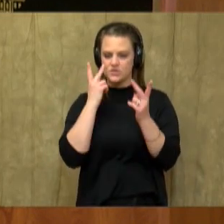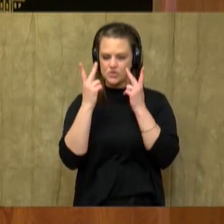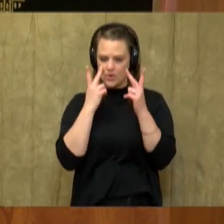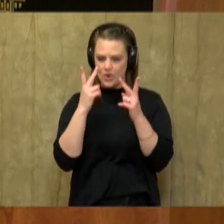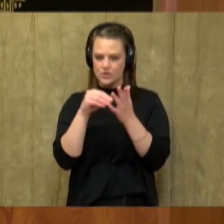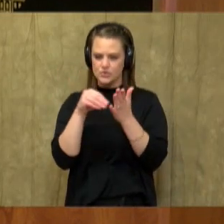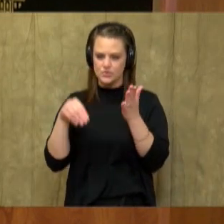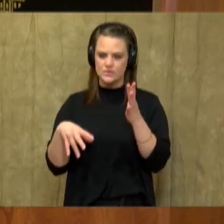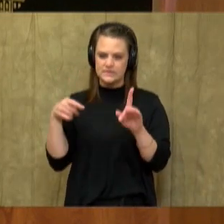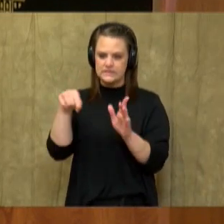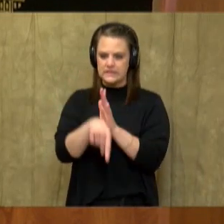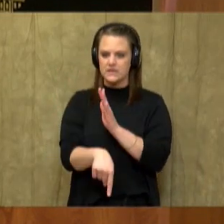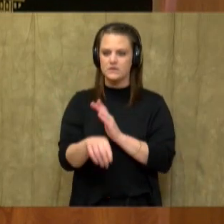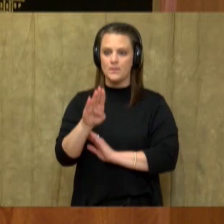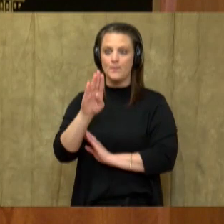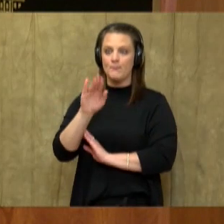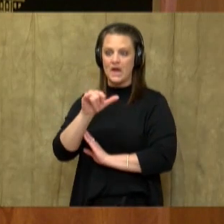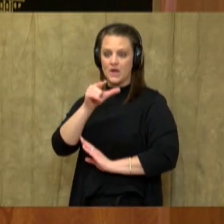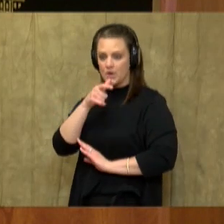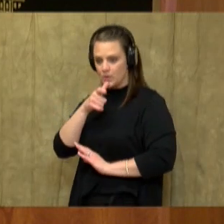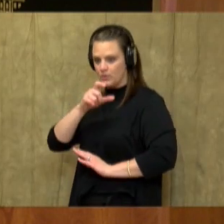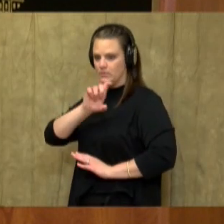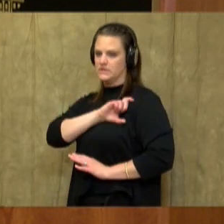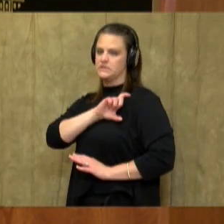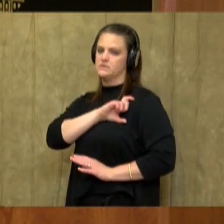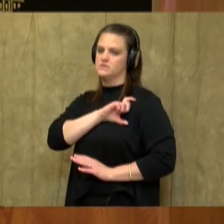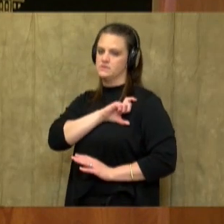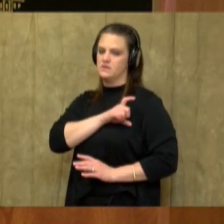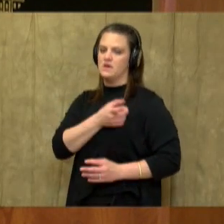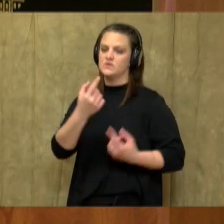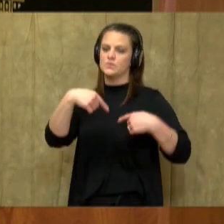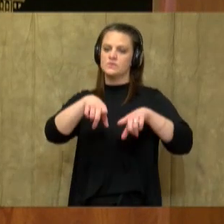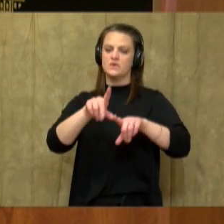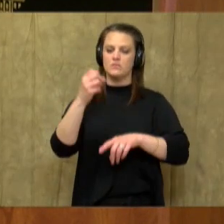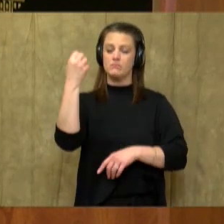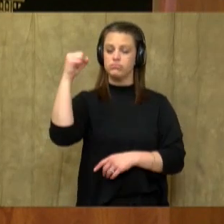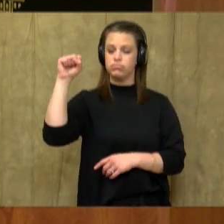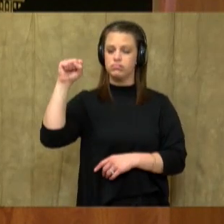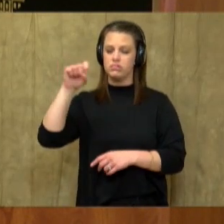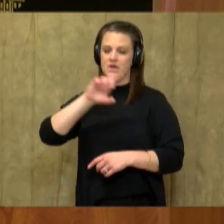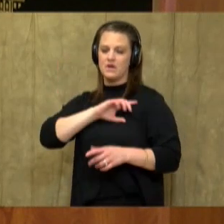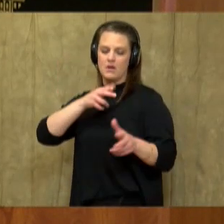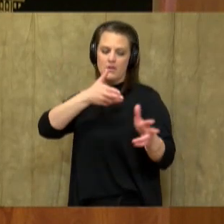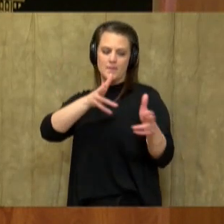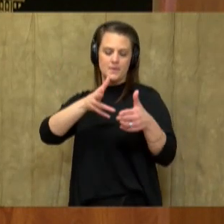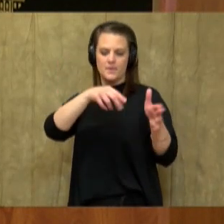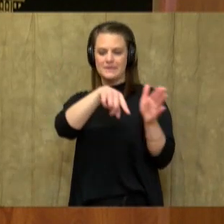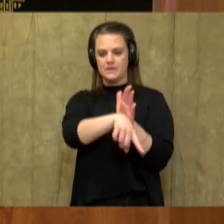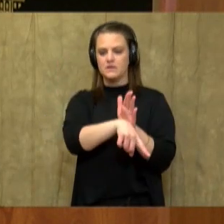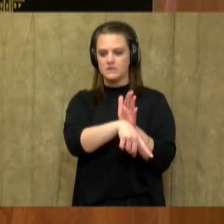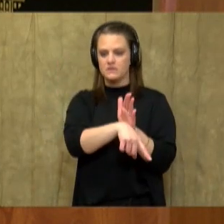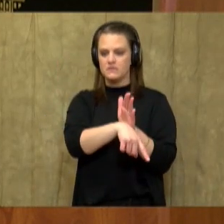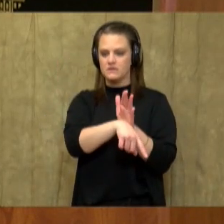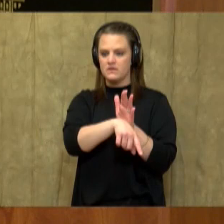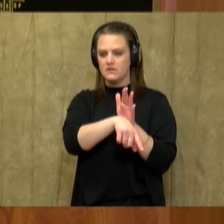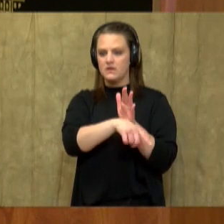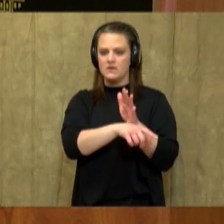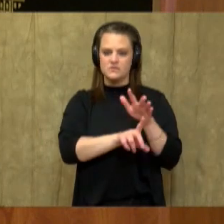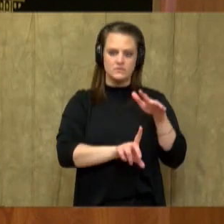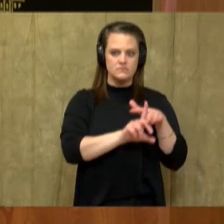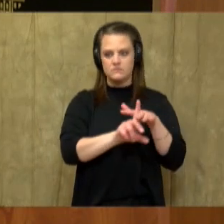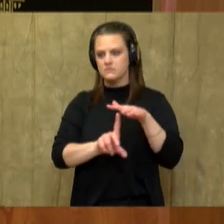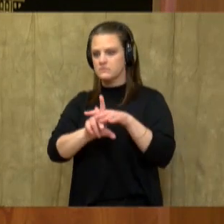students that were killed by police on campus during a protest. Violence will erupt throughout the nation protesting the